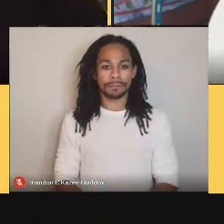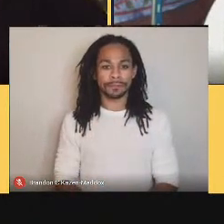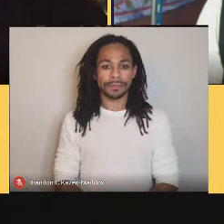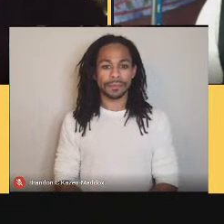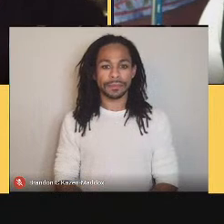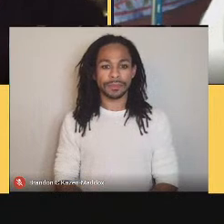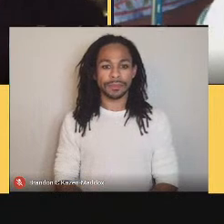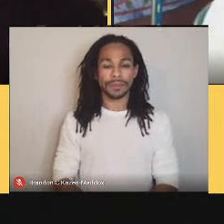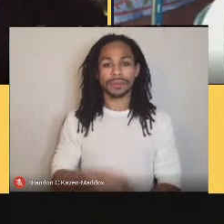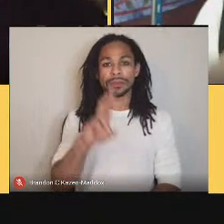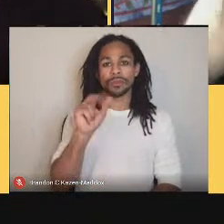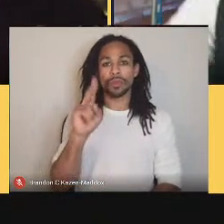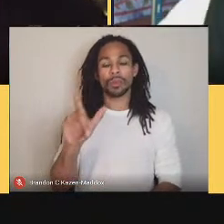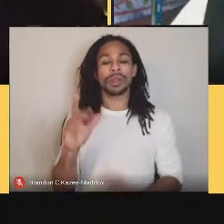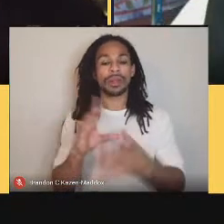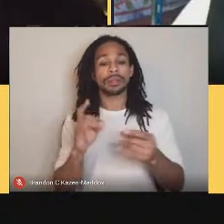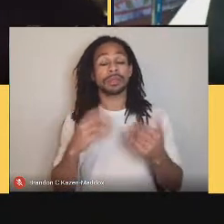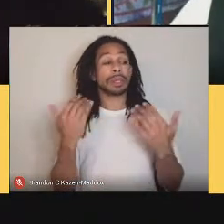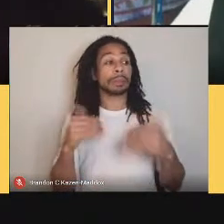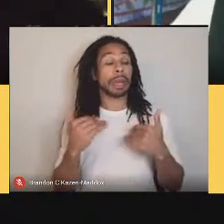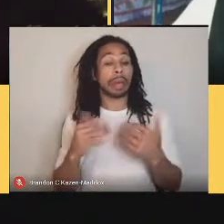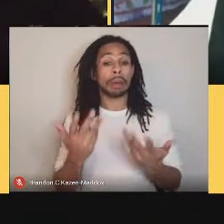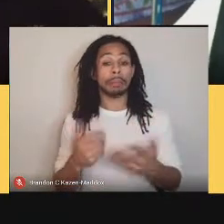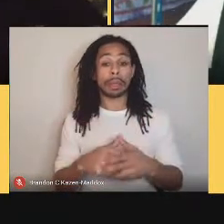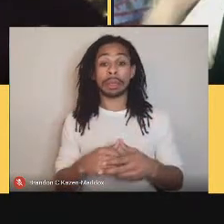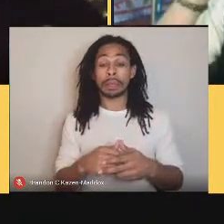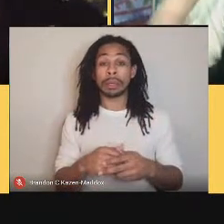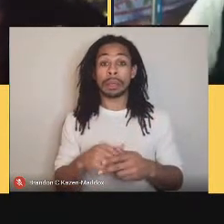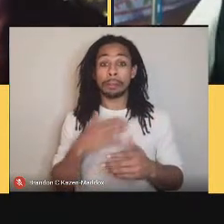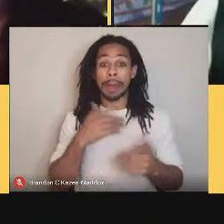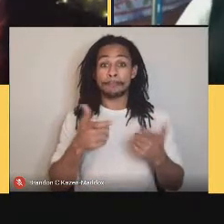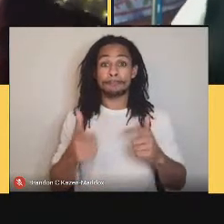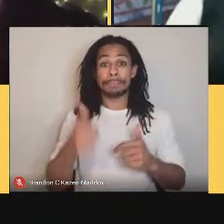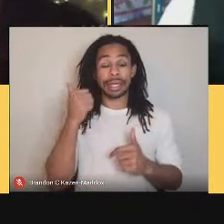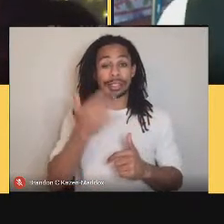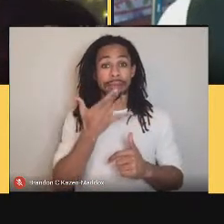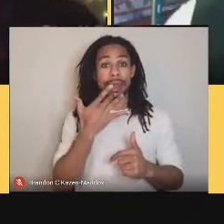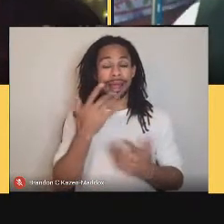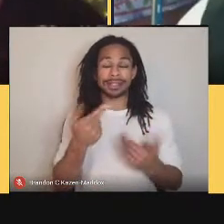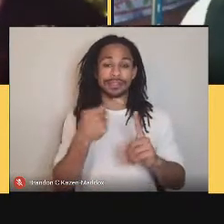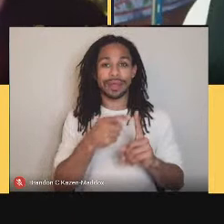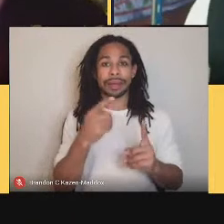Wow, just getting right into it, for me exposing my biggest bias is that music is everything.